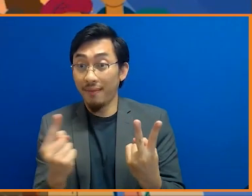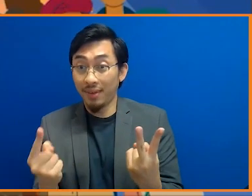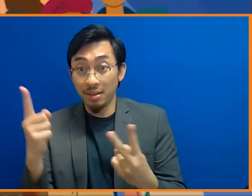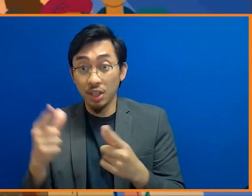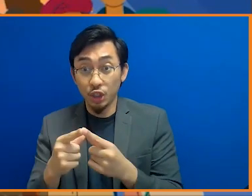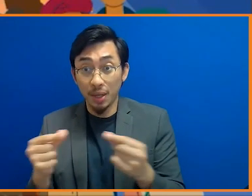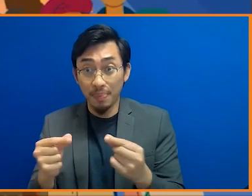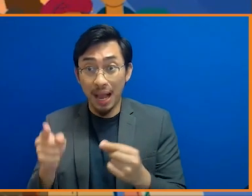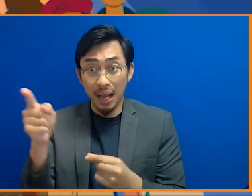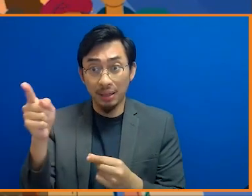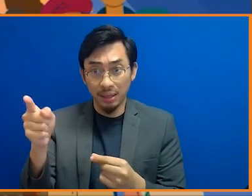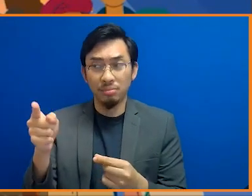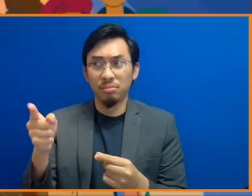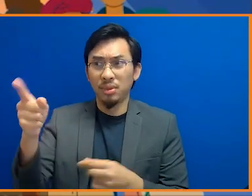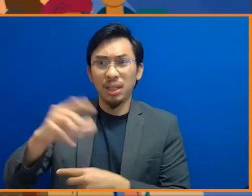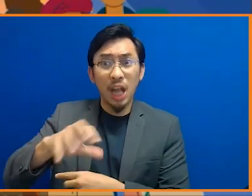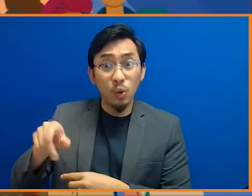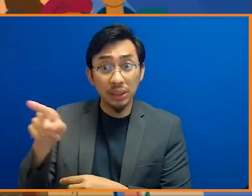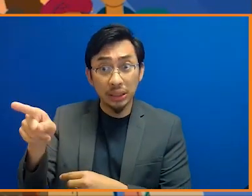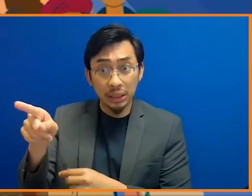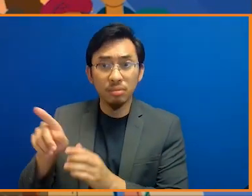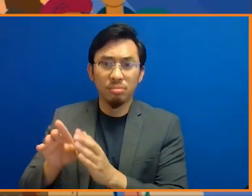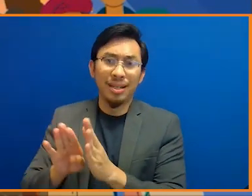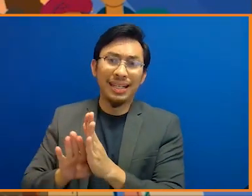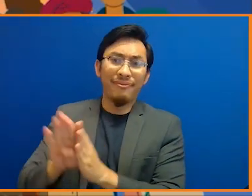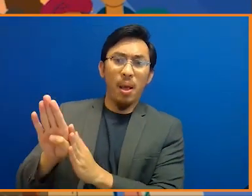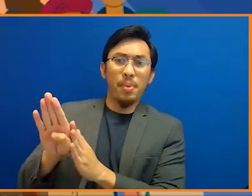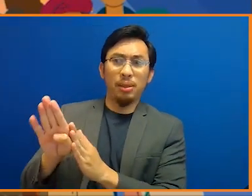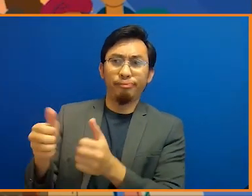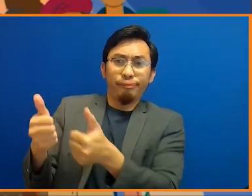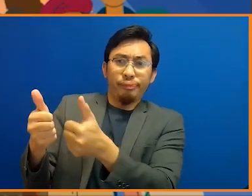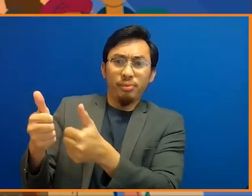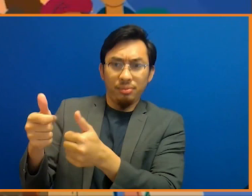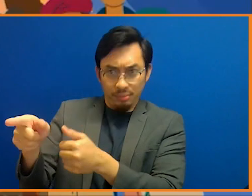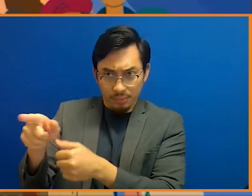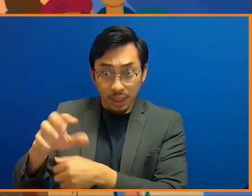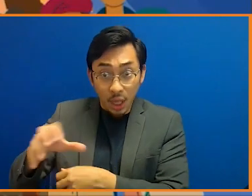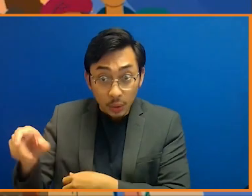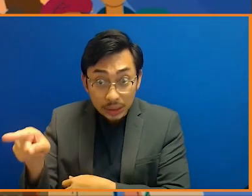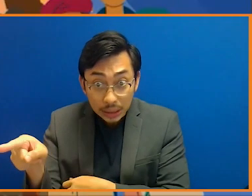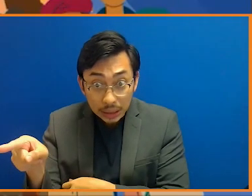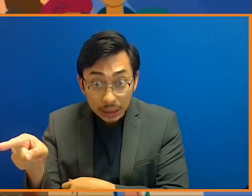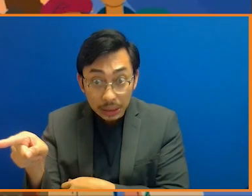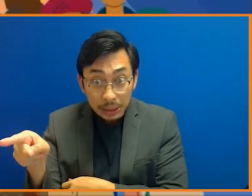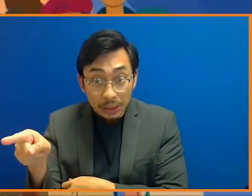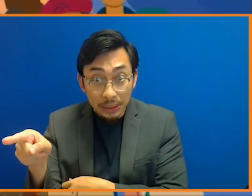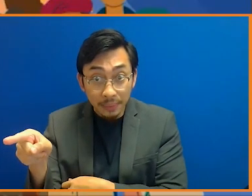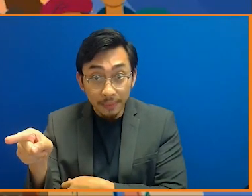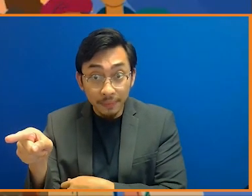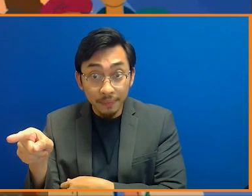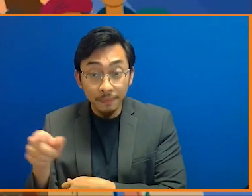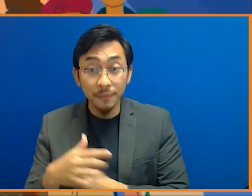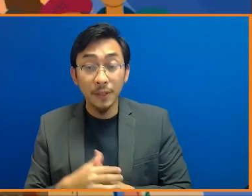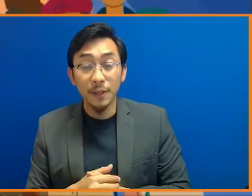happened in Japan, which widely acknowledged as a developed